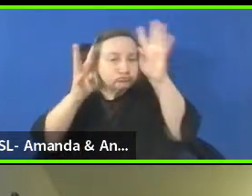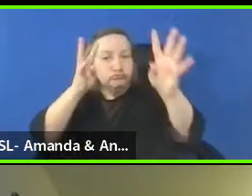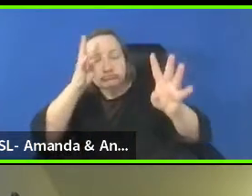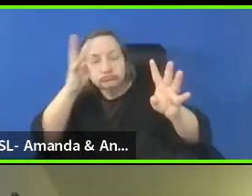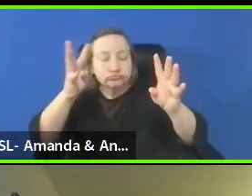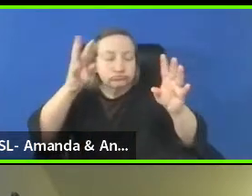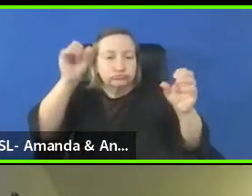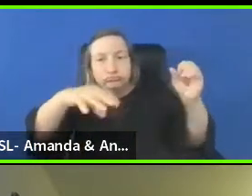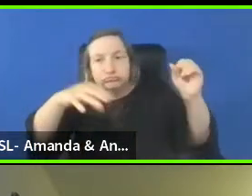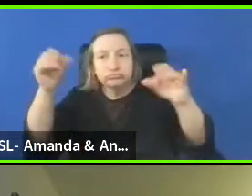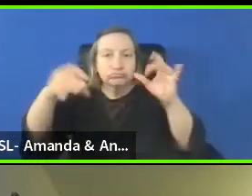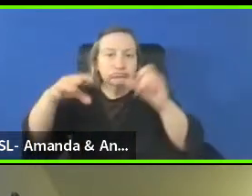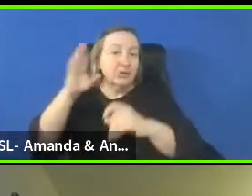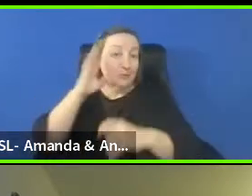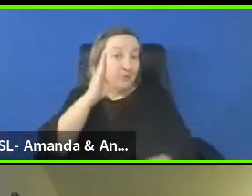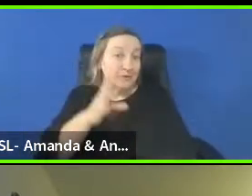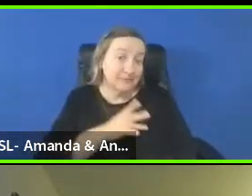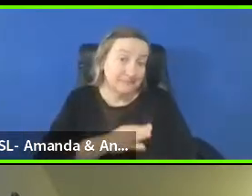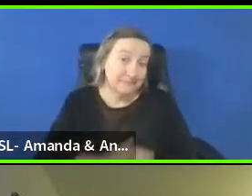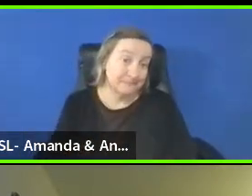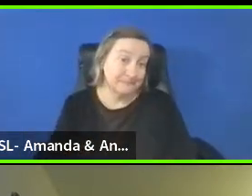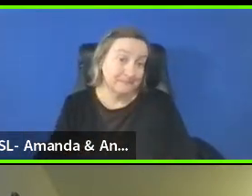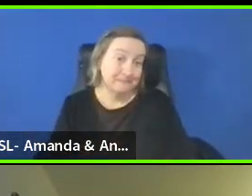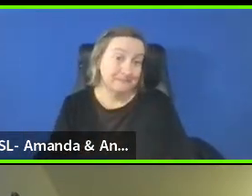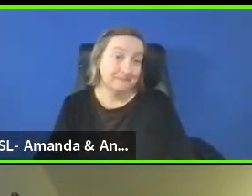coming out. So,